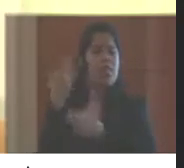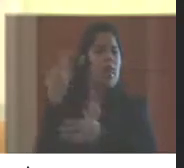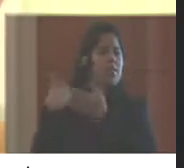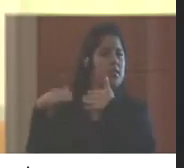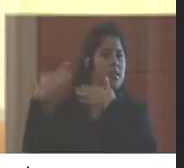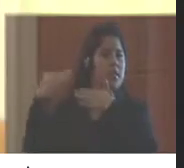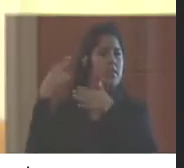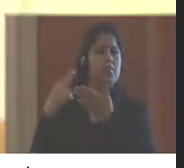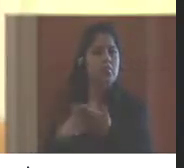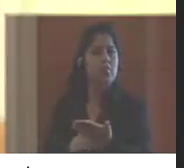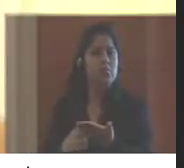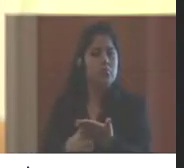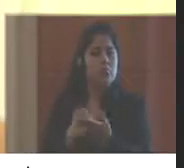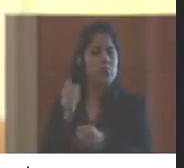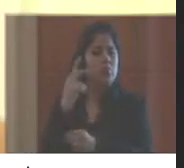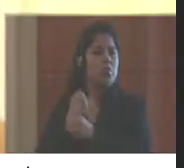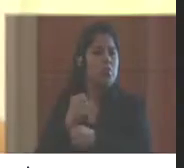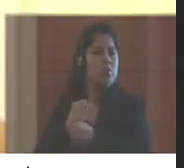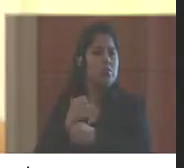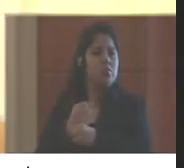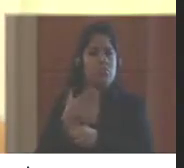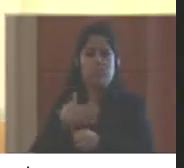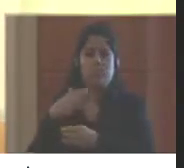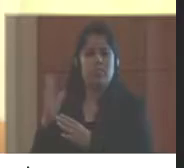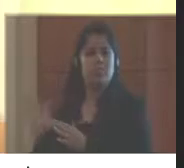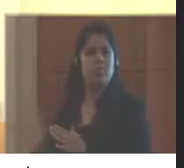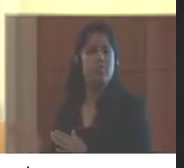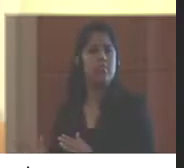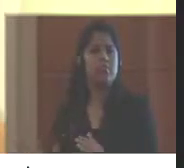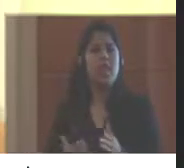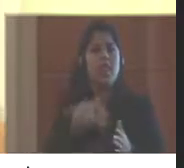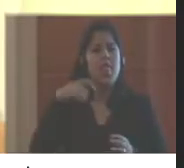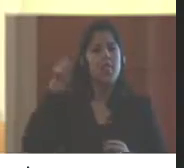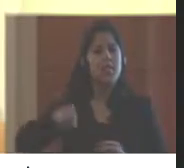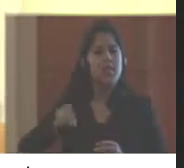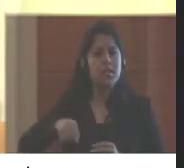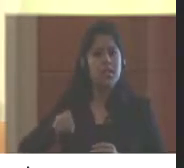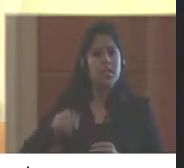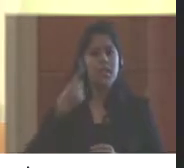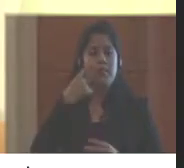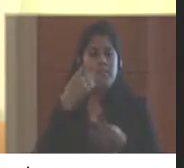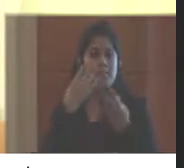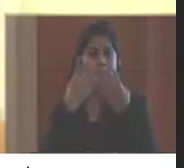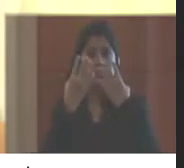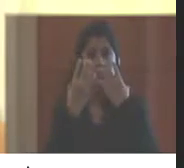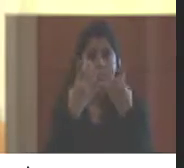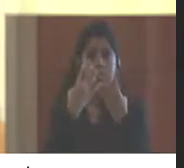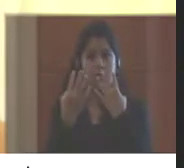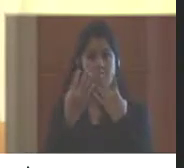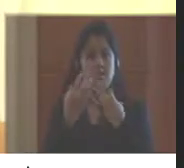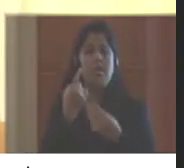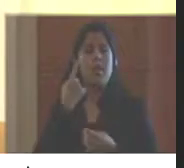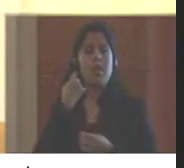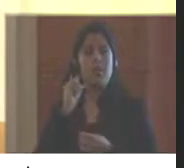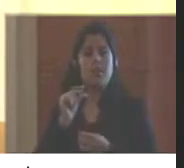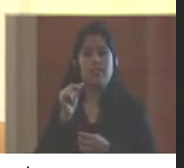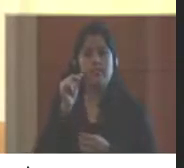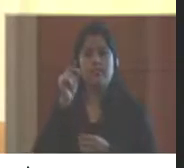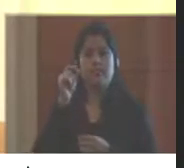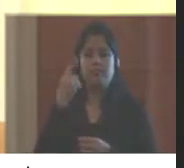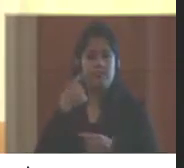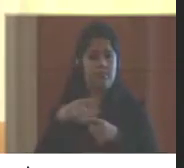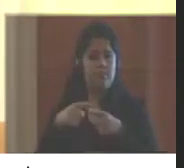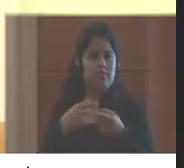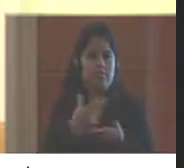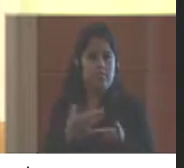reduction, can have a position at the highest level of the government. And this is something that we have needed for some time, to render these